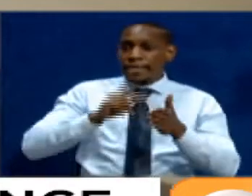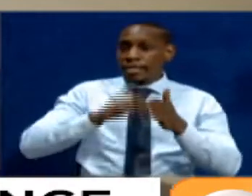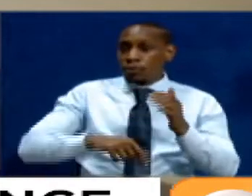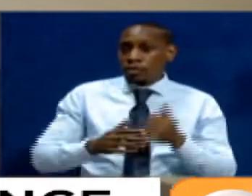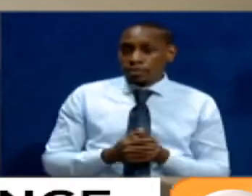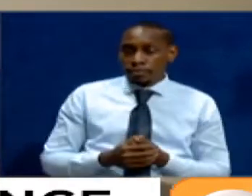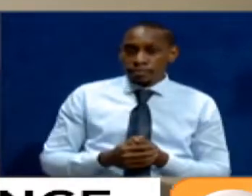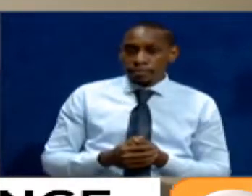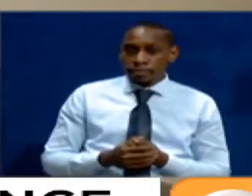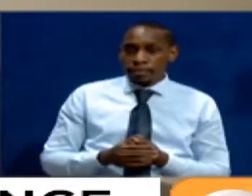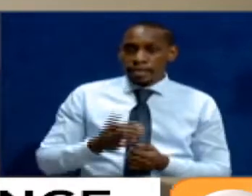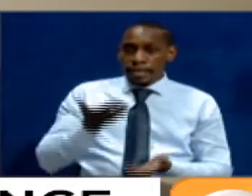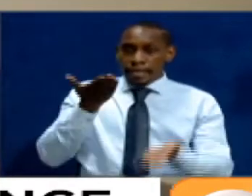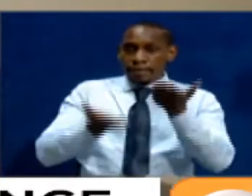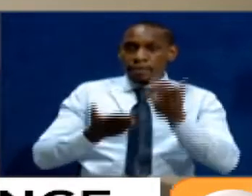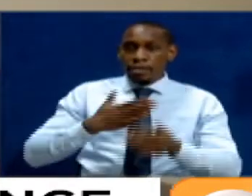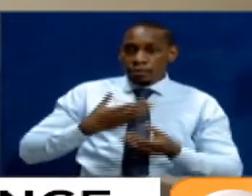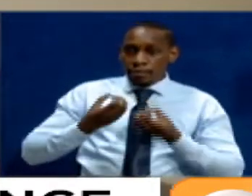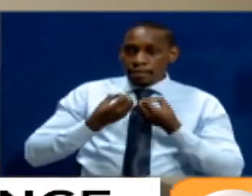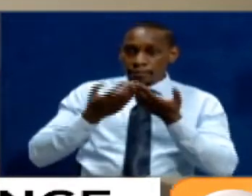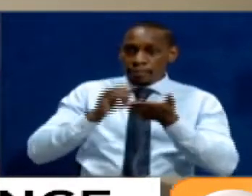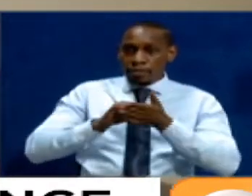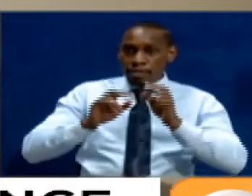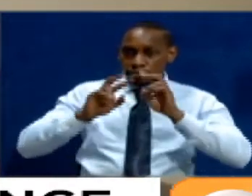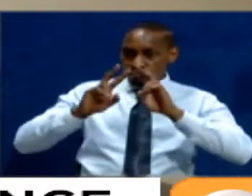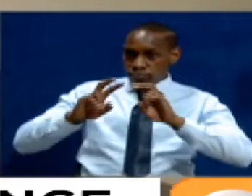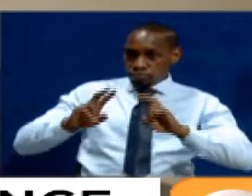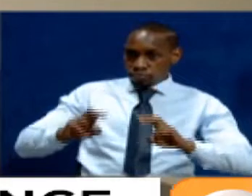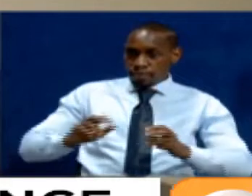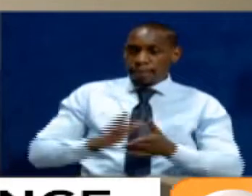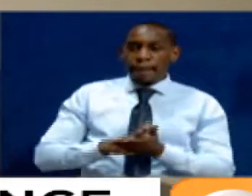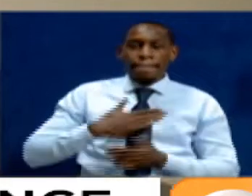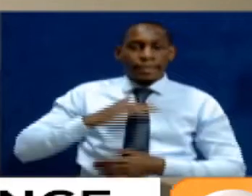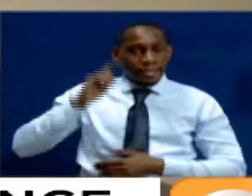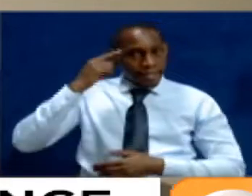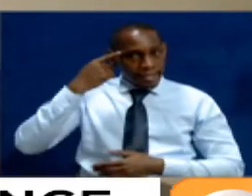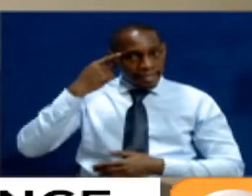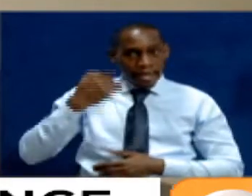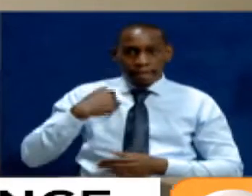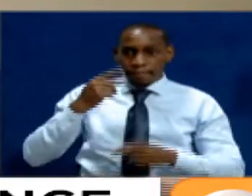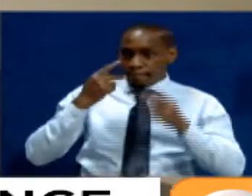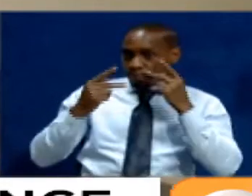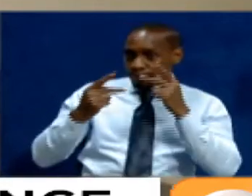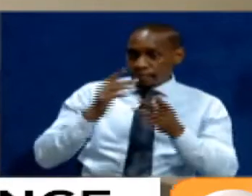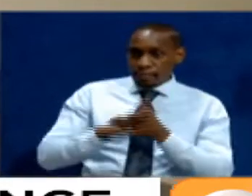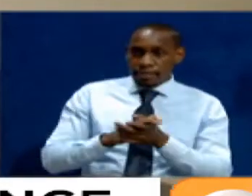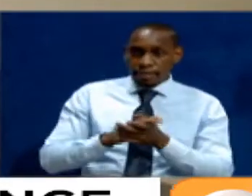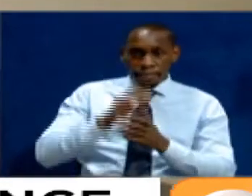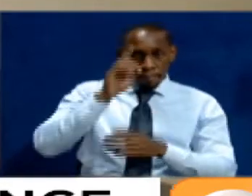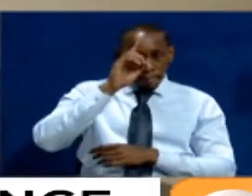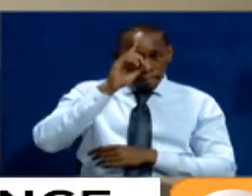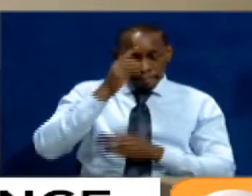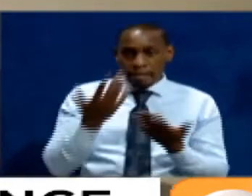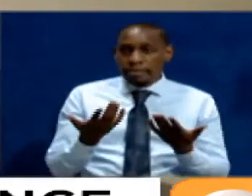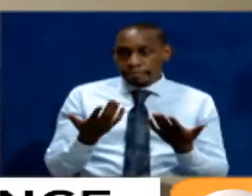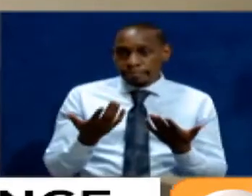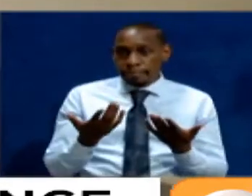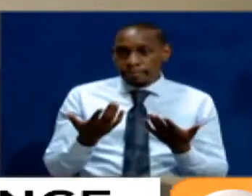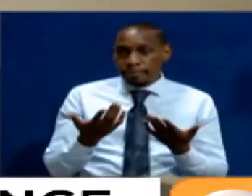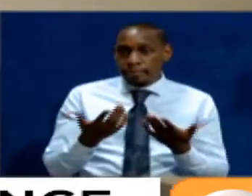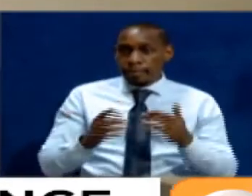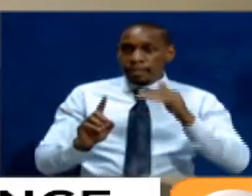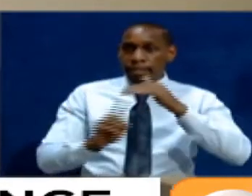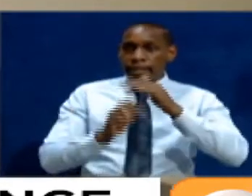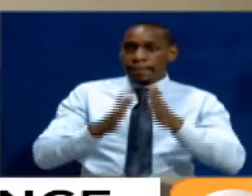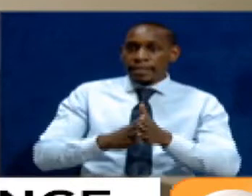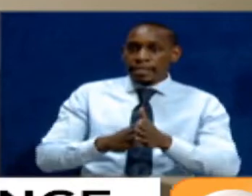words, in my evaluation of the data that I have looked at, I think there is an element of overreaction The